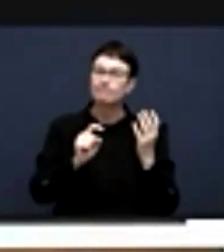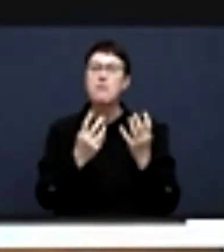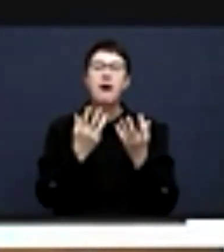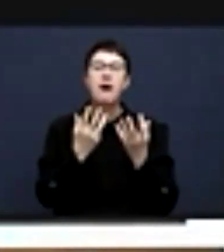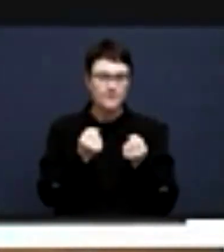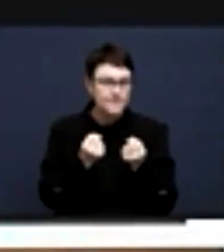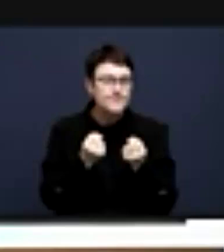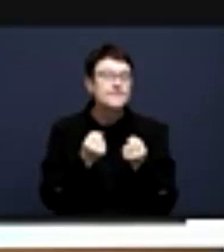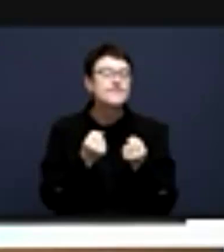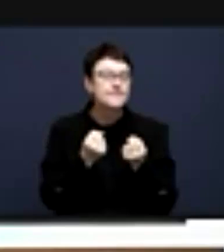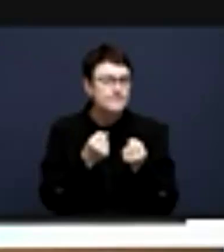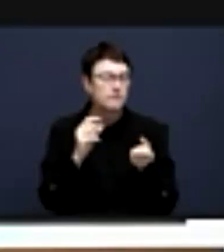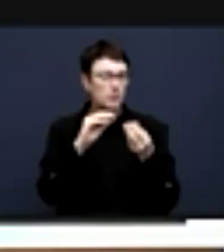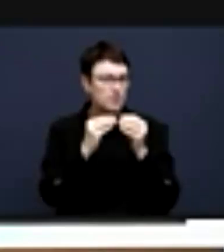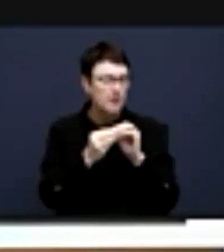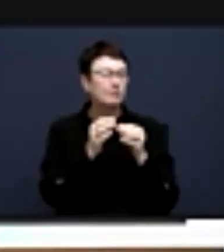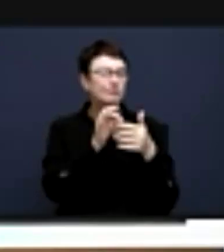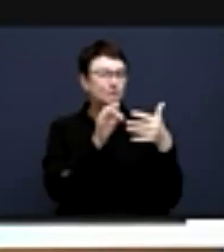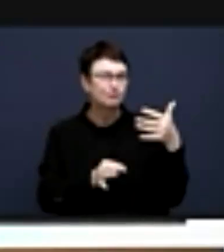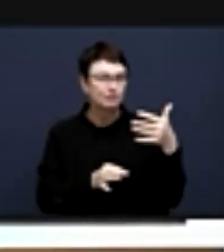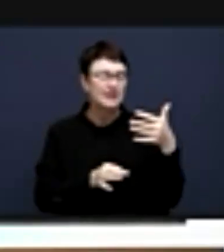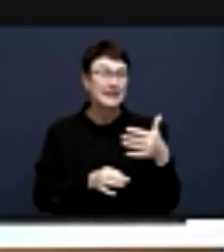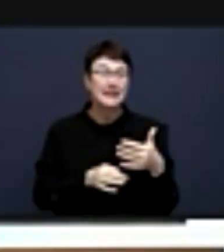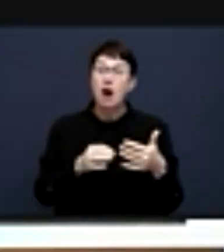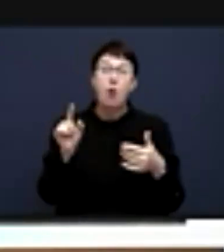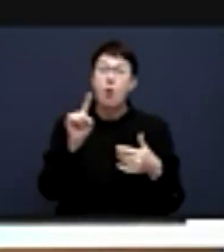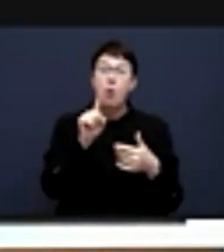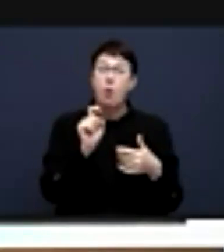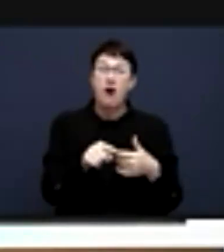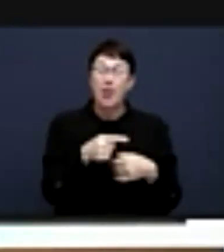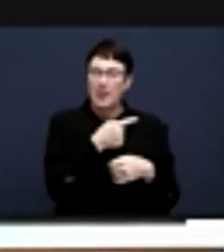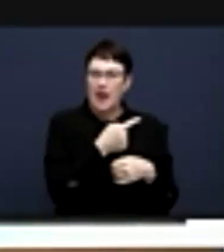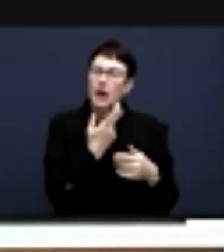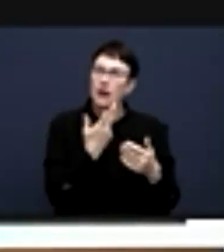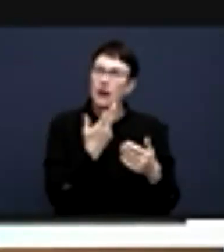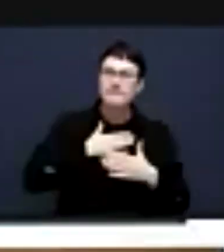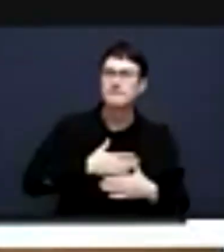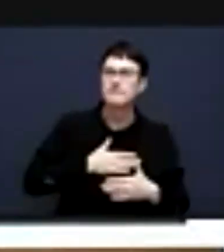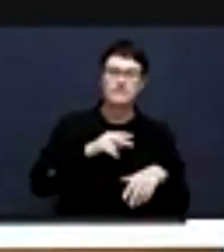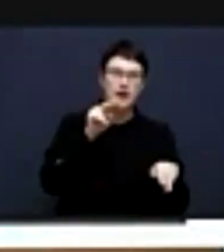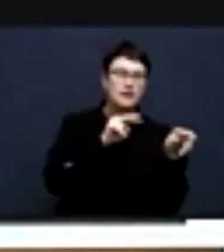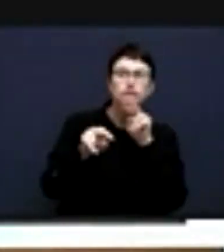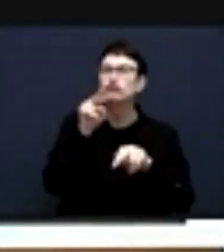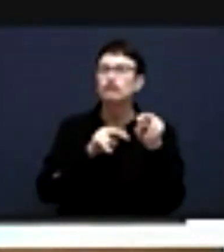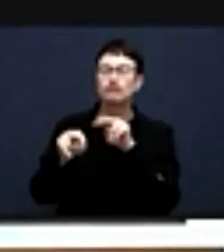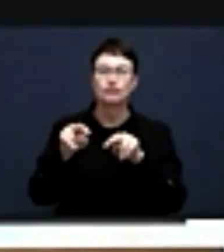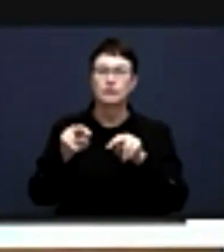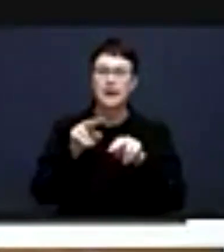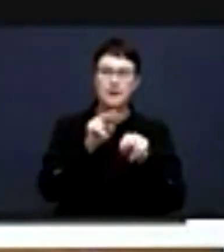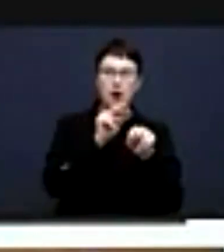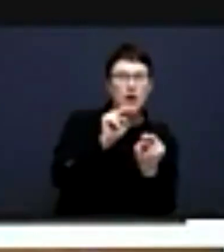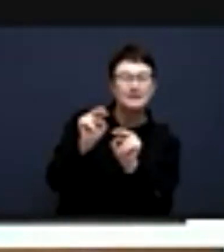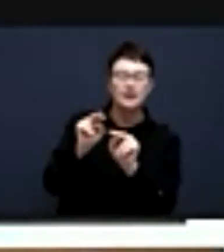to the monitoring, first of all, the lack of sometimes the issues